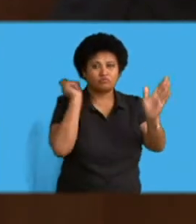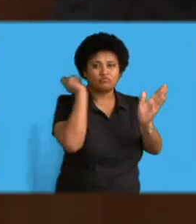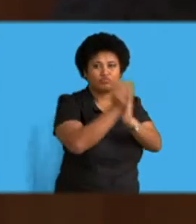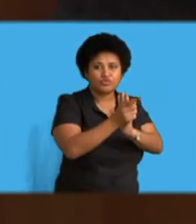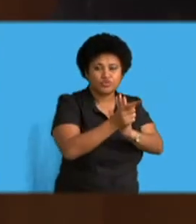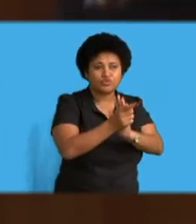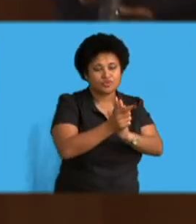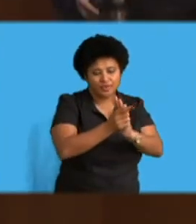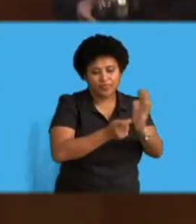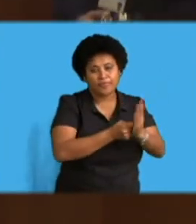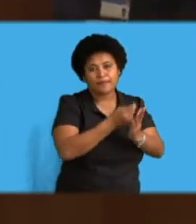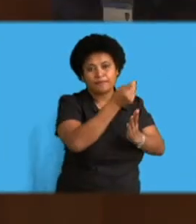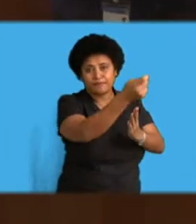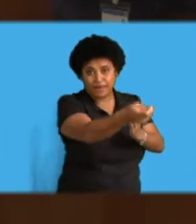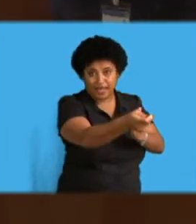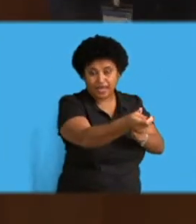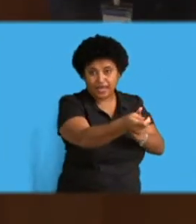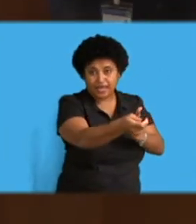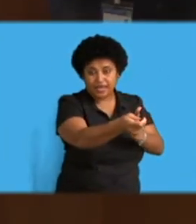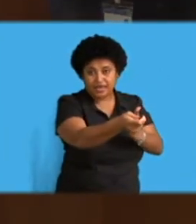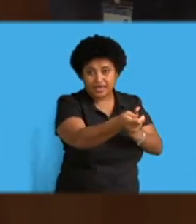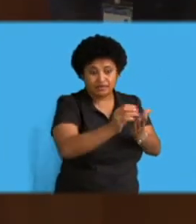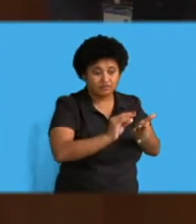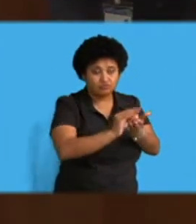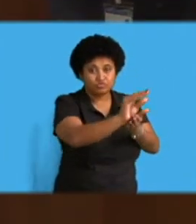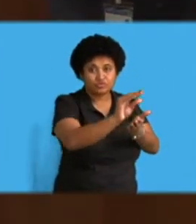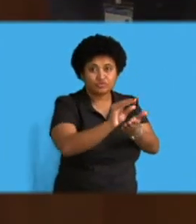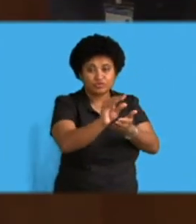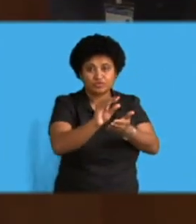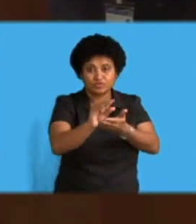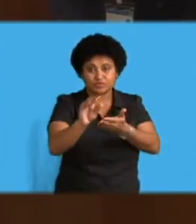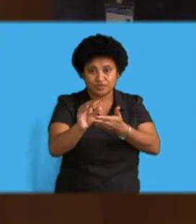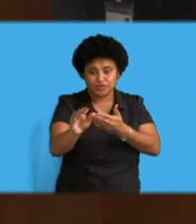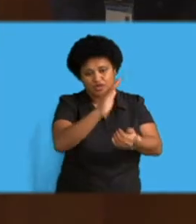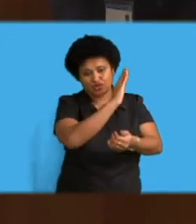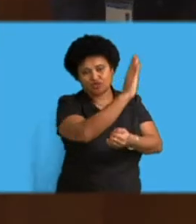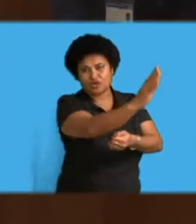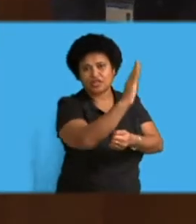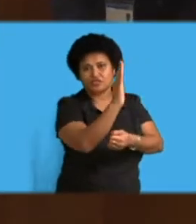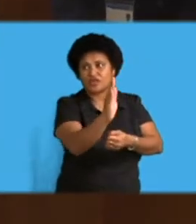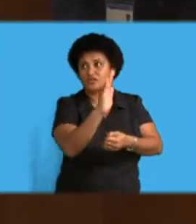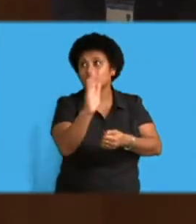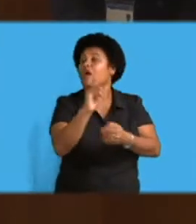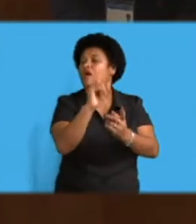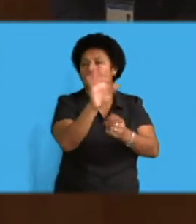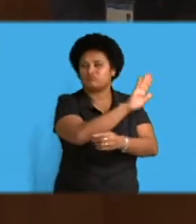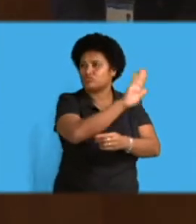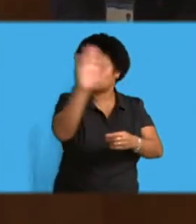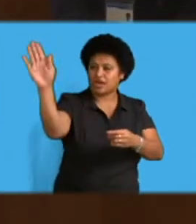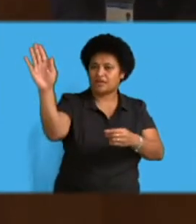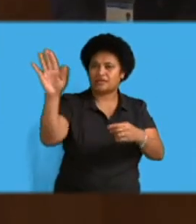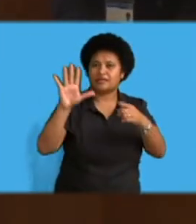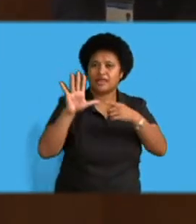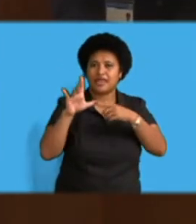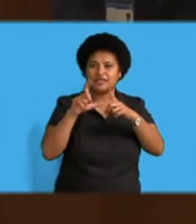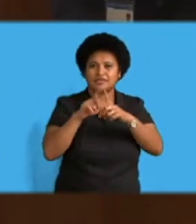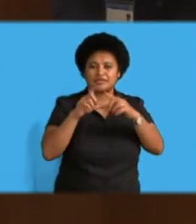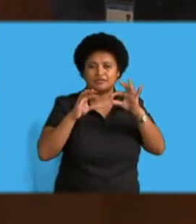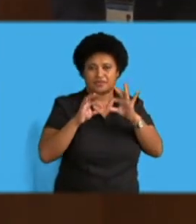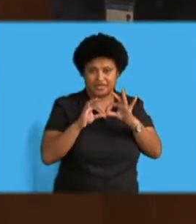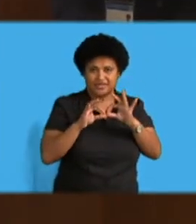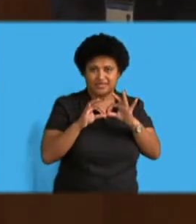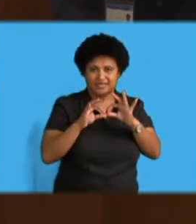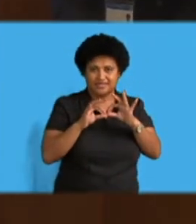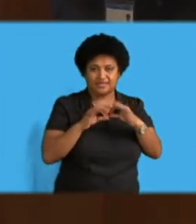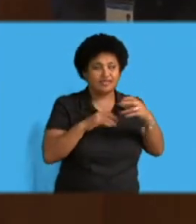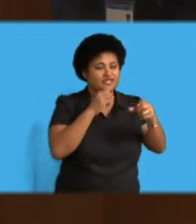the cost, and then once GCF is ready to disburse it, it disburses directly to ADB, because it should not stall the projects that we